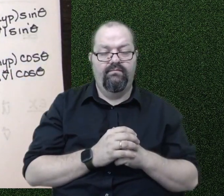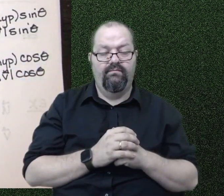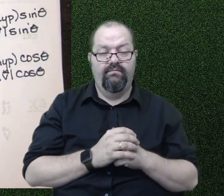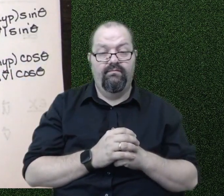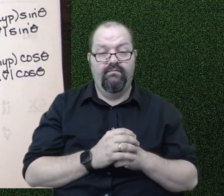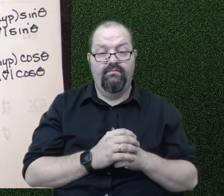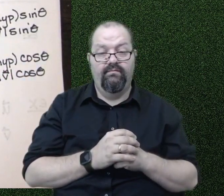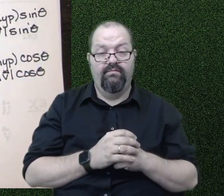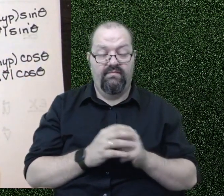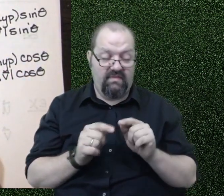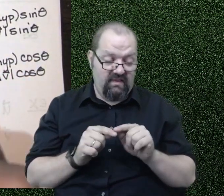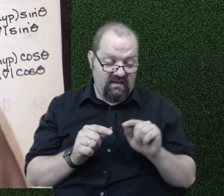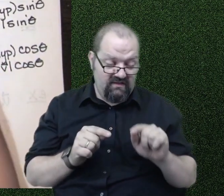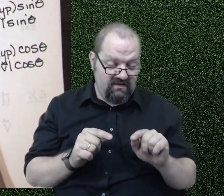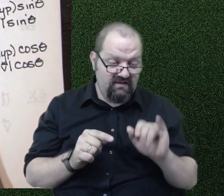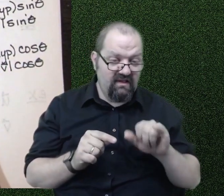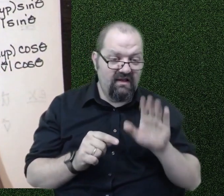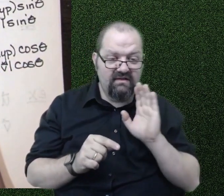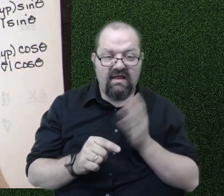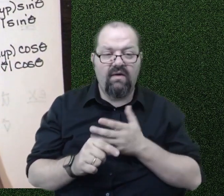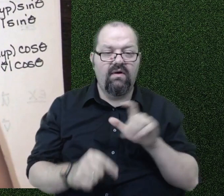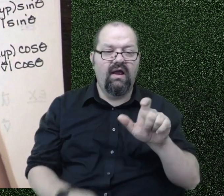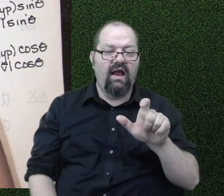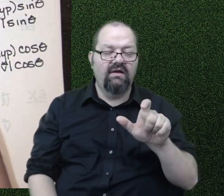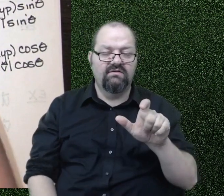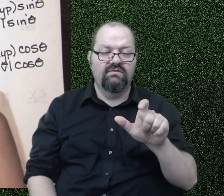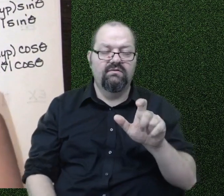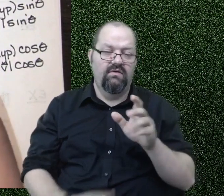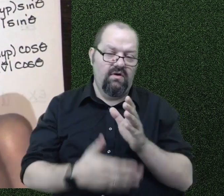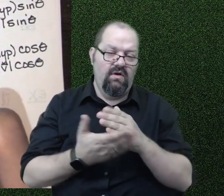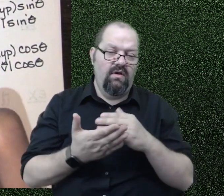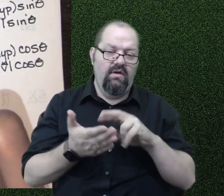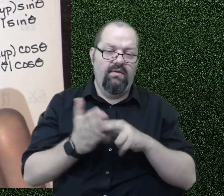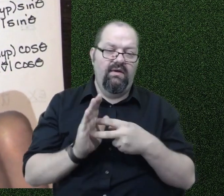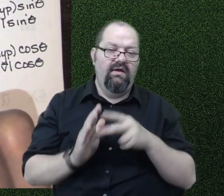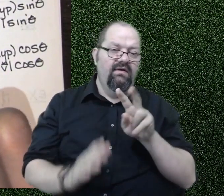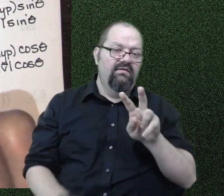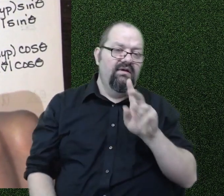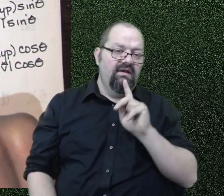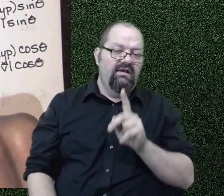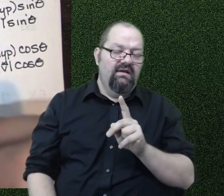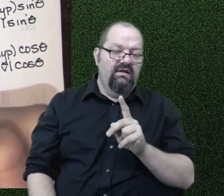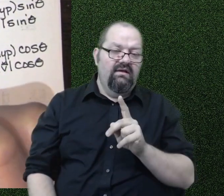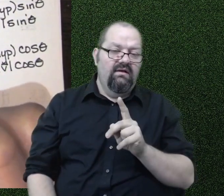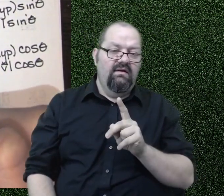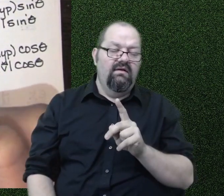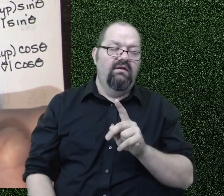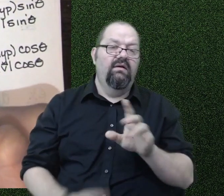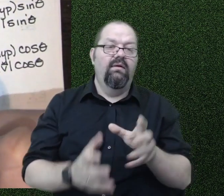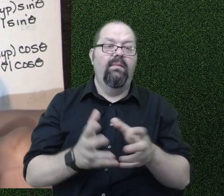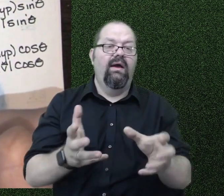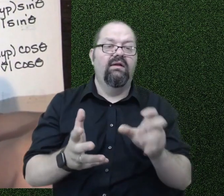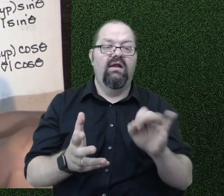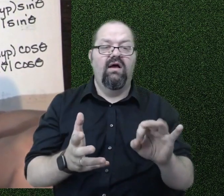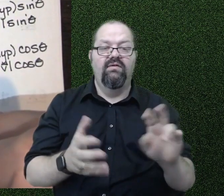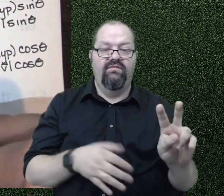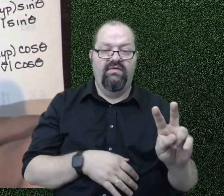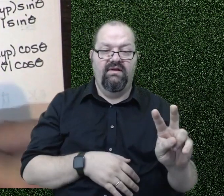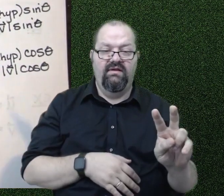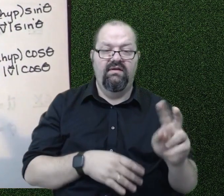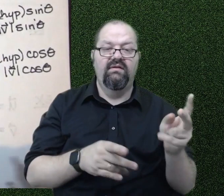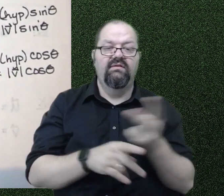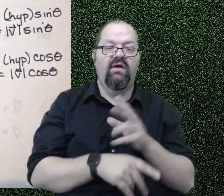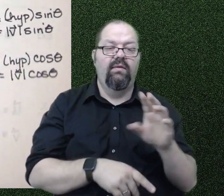The adjacent side is the x component. So v is the magnitude of v times cosine of